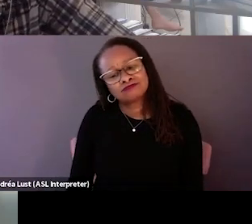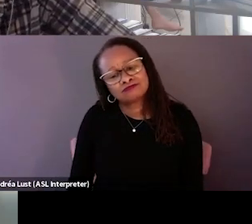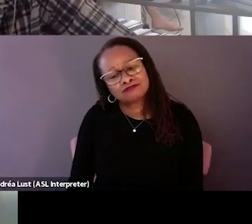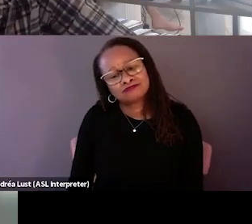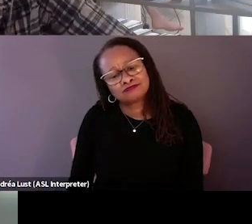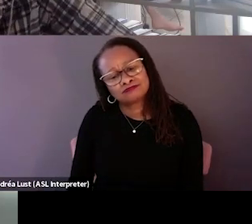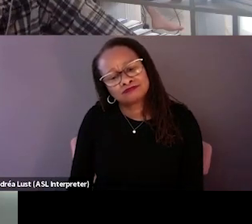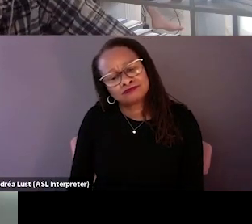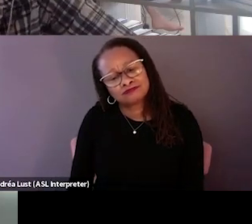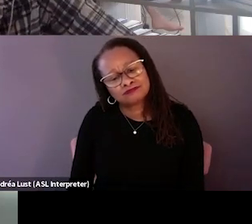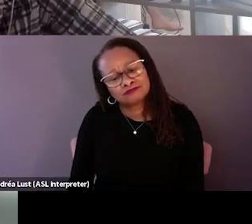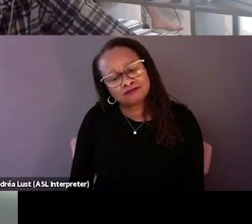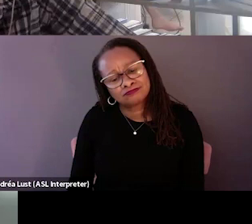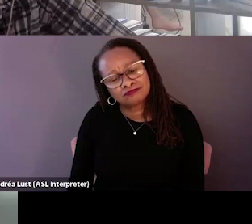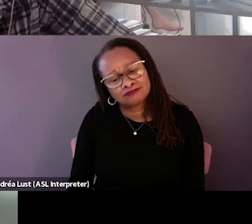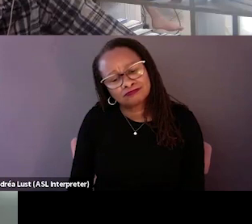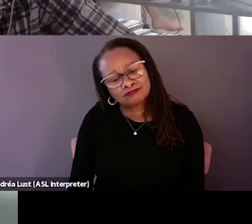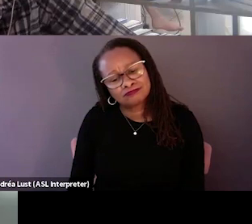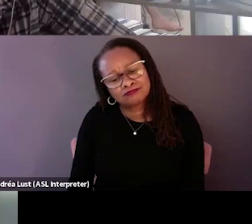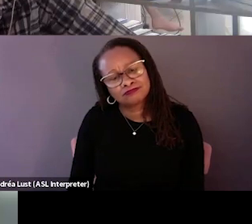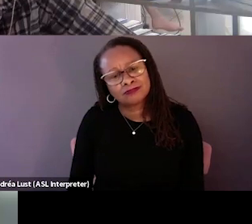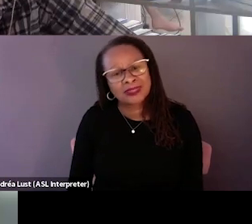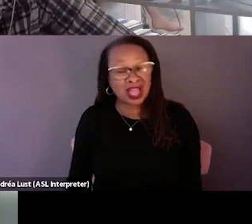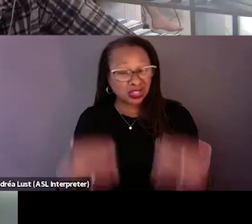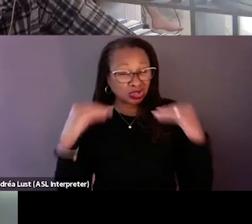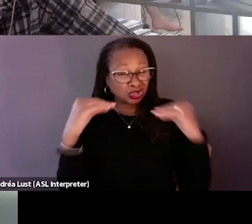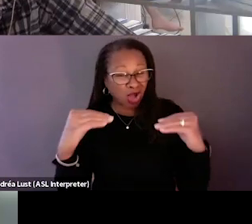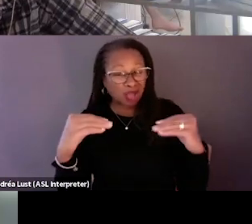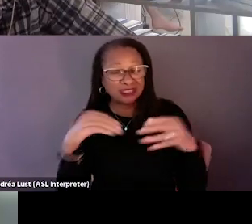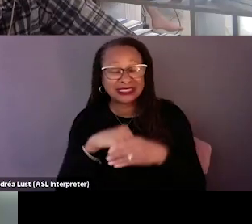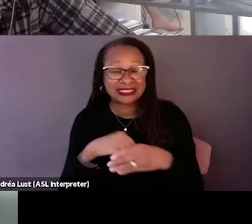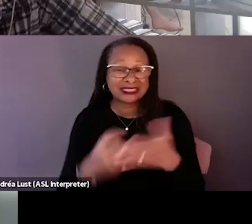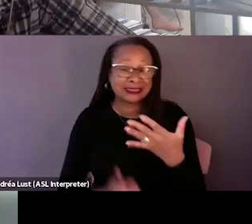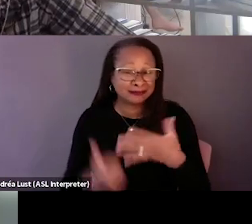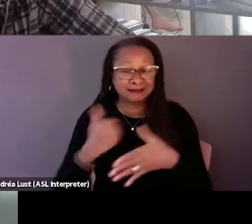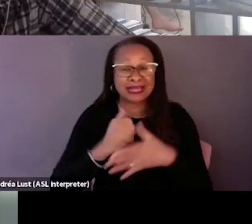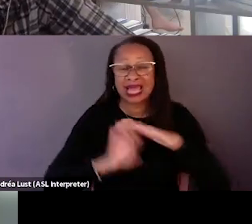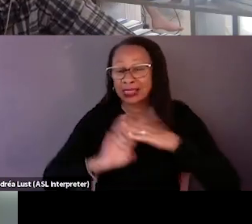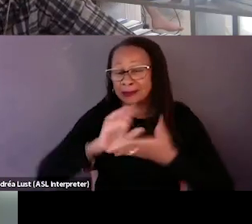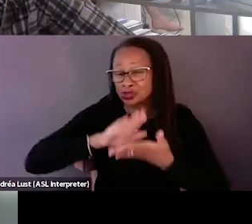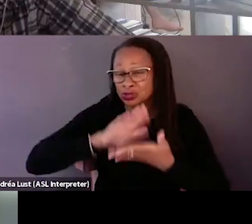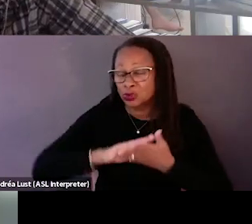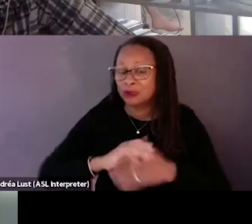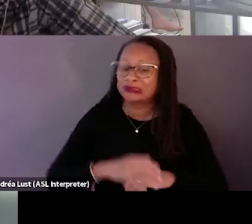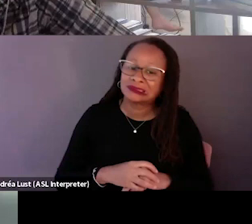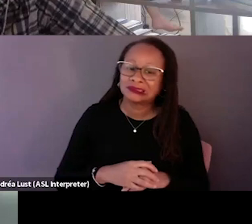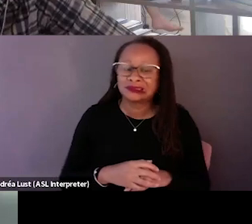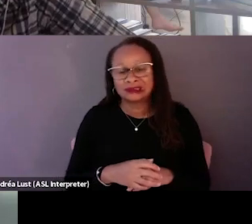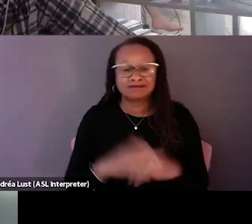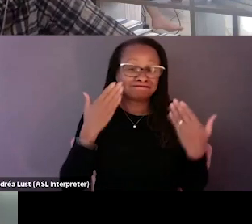home. I wouldn't know if it's taught in primary schools